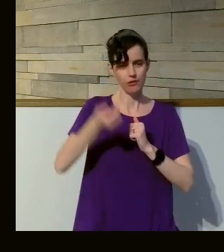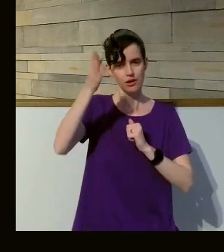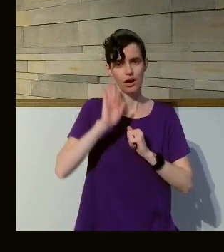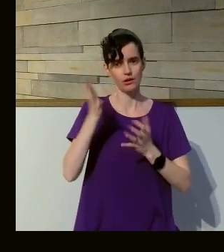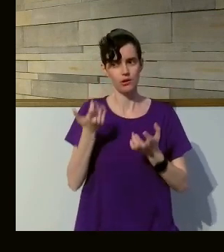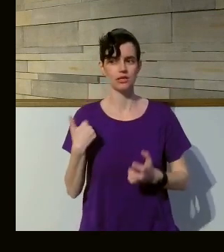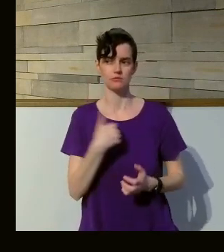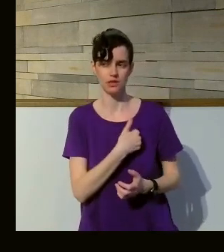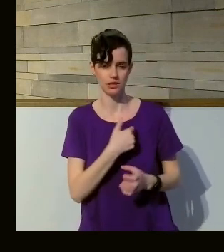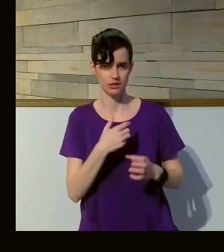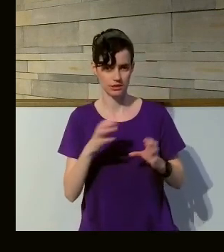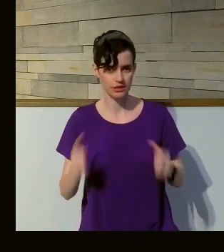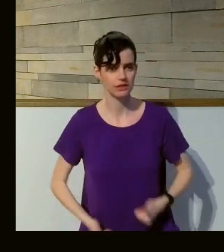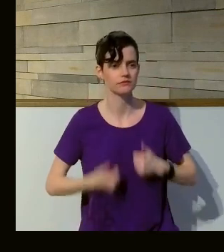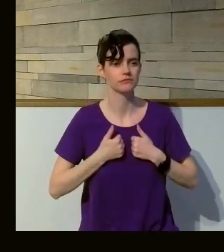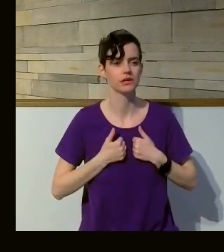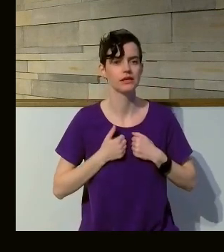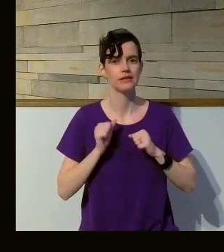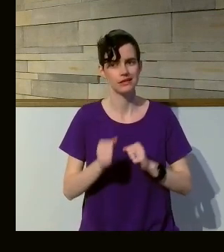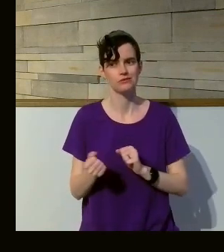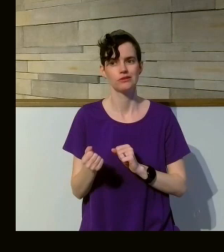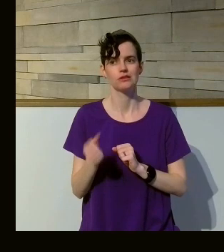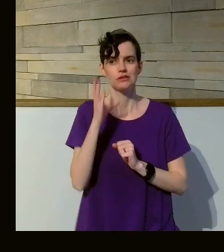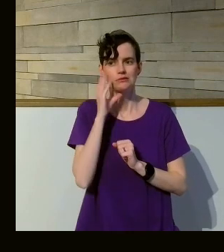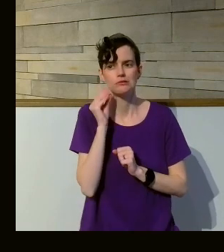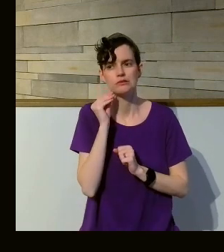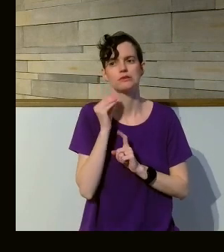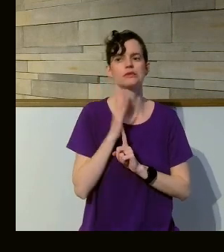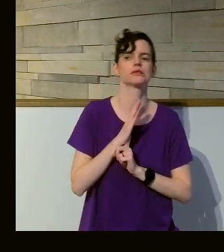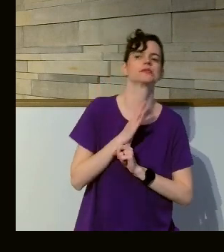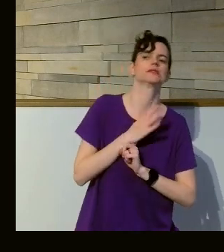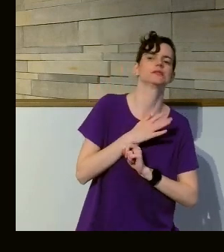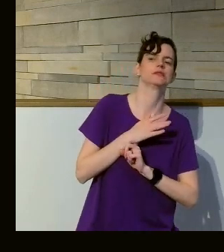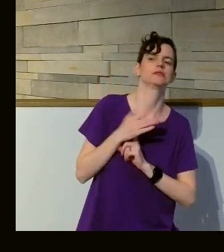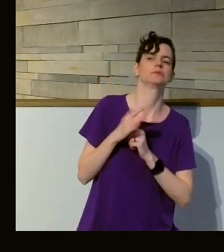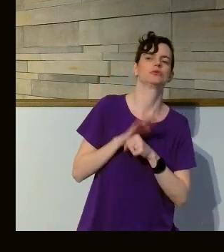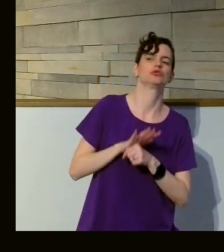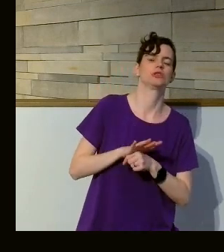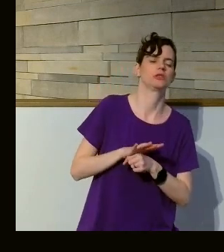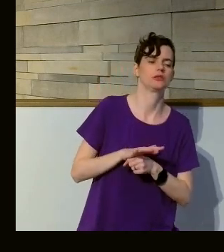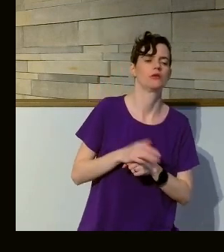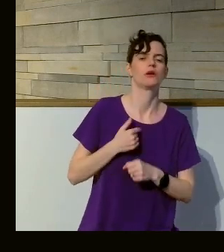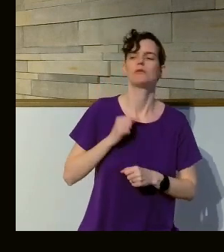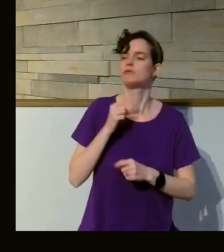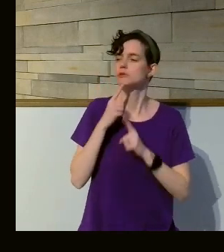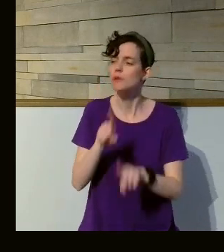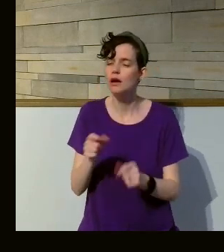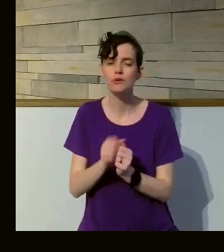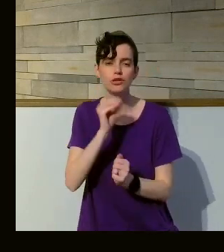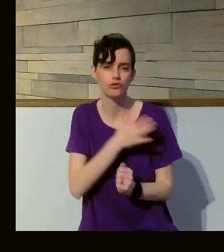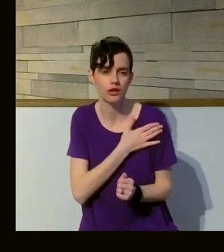it. So yes, when we're pressed by the government, we're going to react with grace. What about when